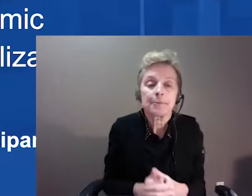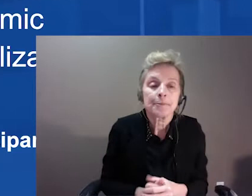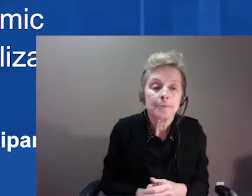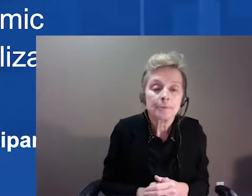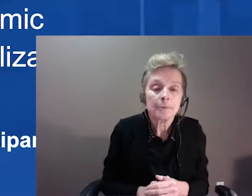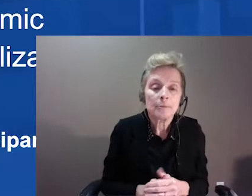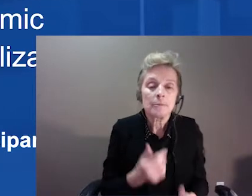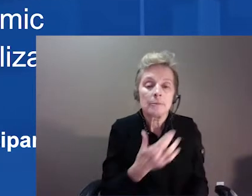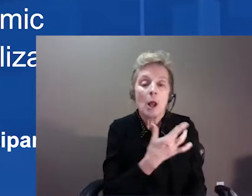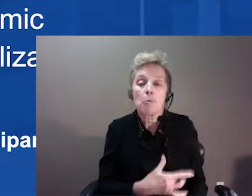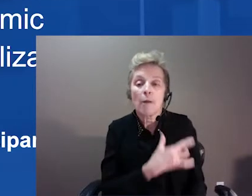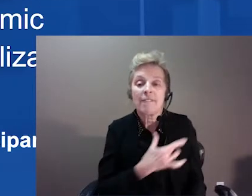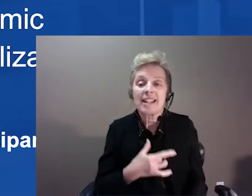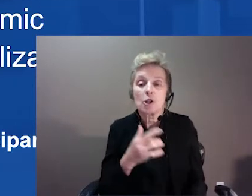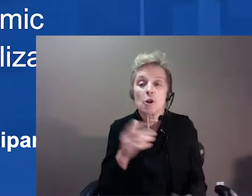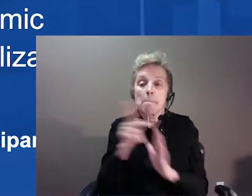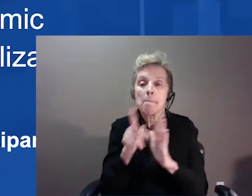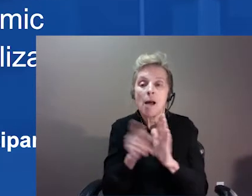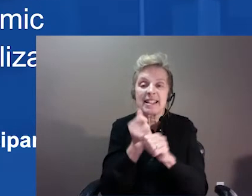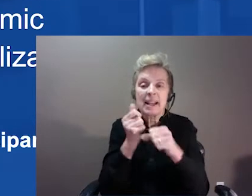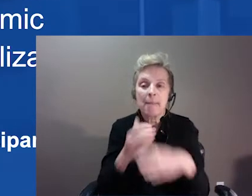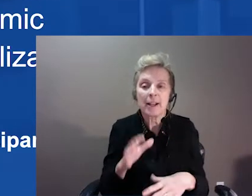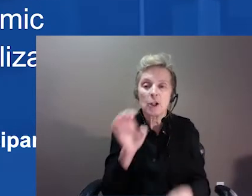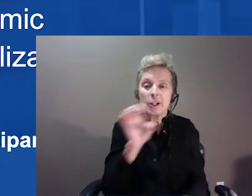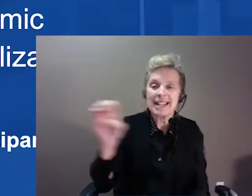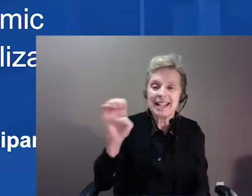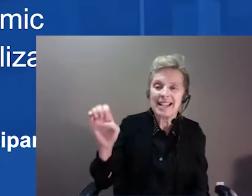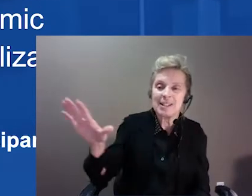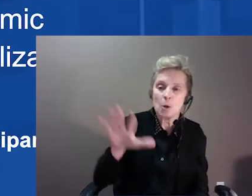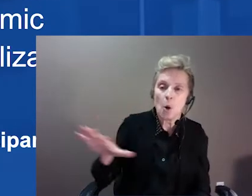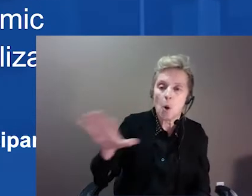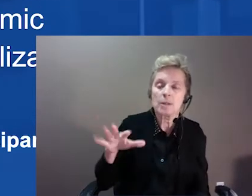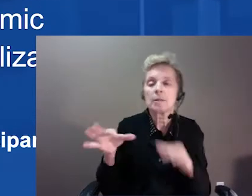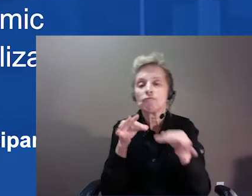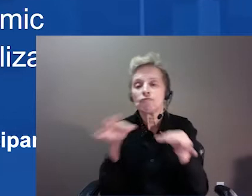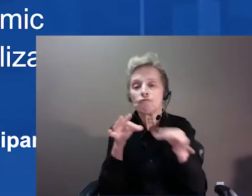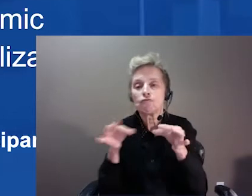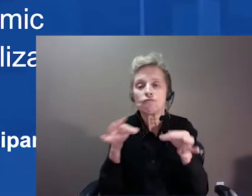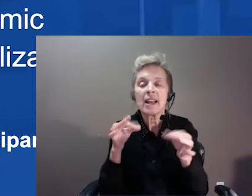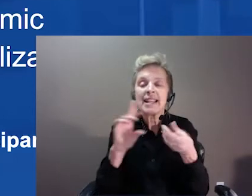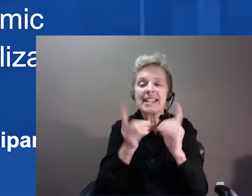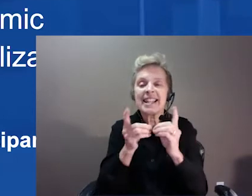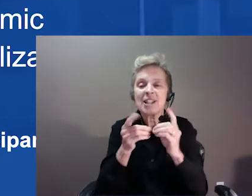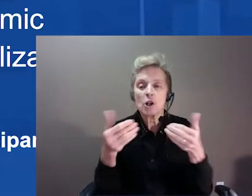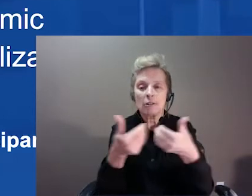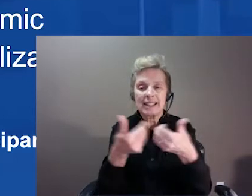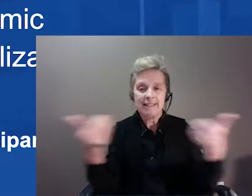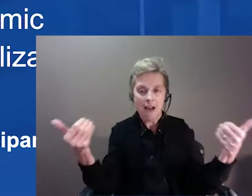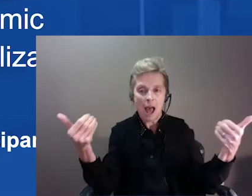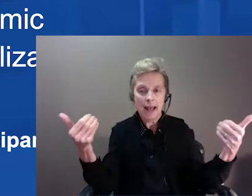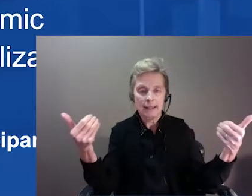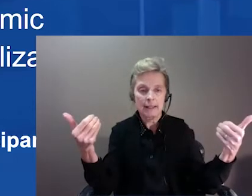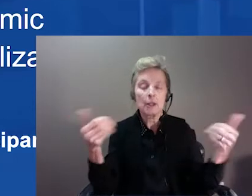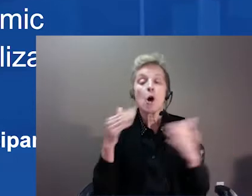Provincial policymakers in an Atlantic province reflected on the role of the digital divide in excluding people with disabilities in rural areas